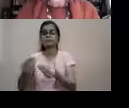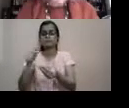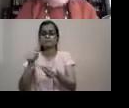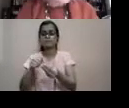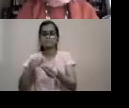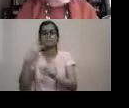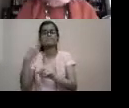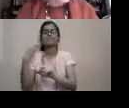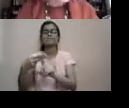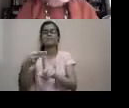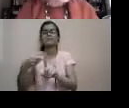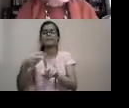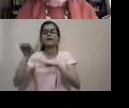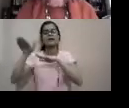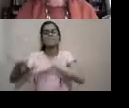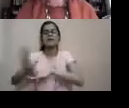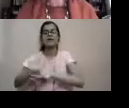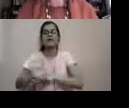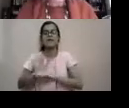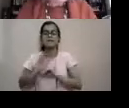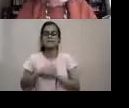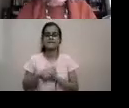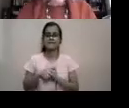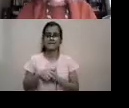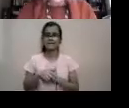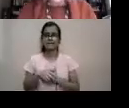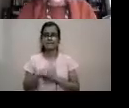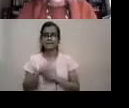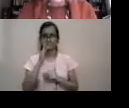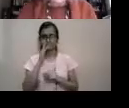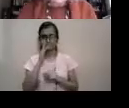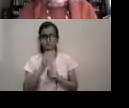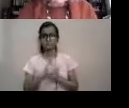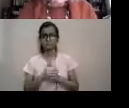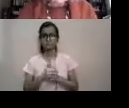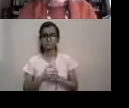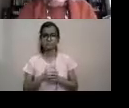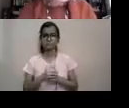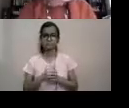stigma and the terror. What then are these concerns?